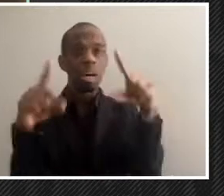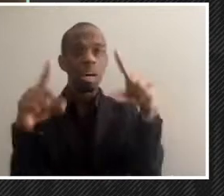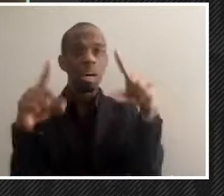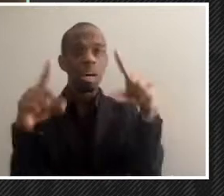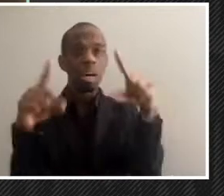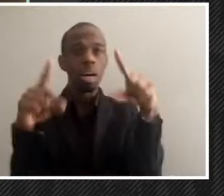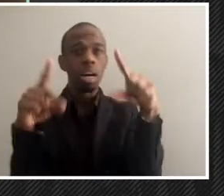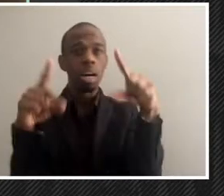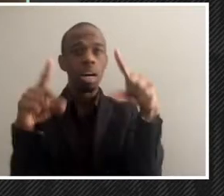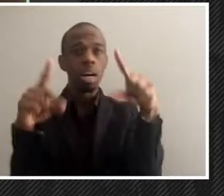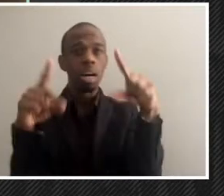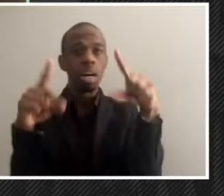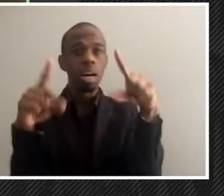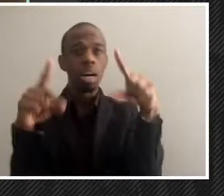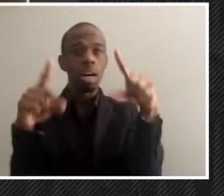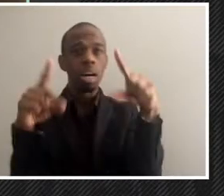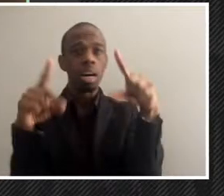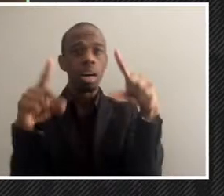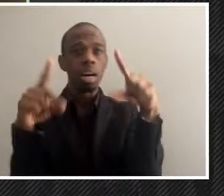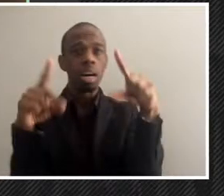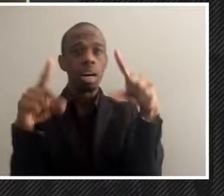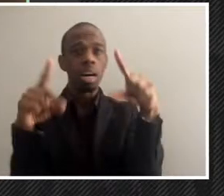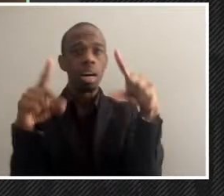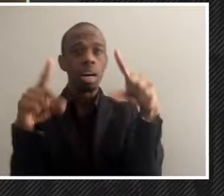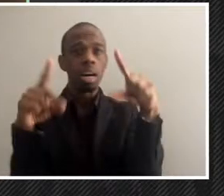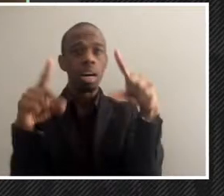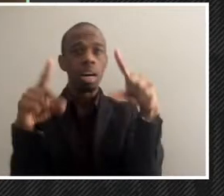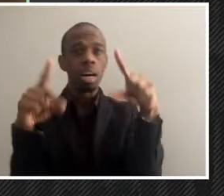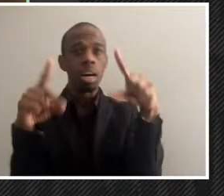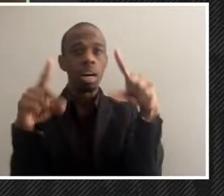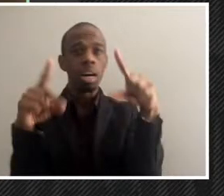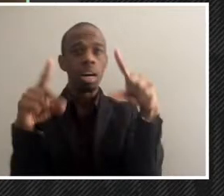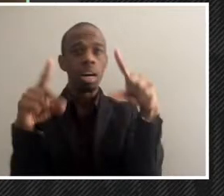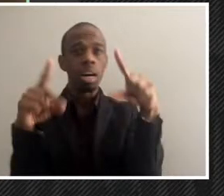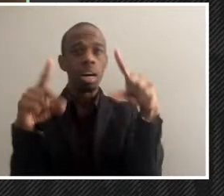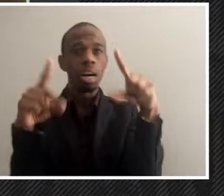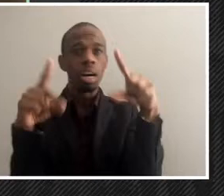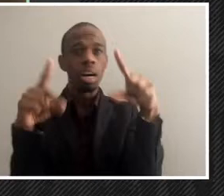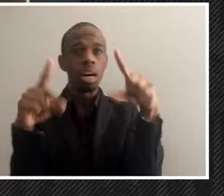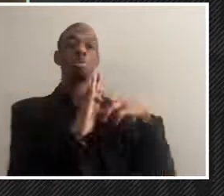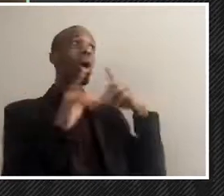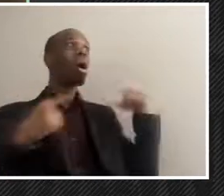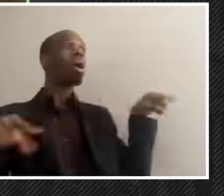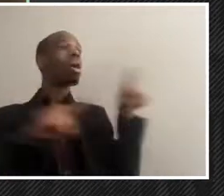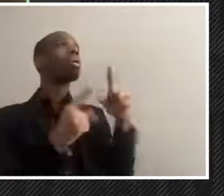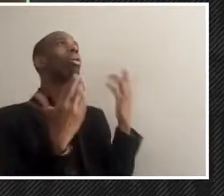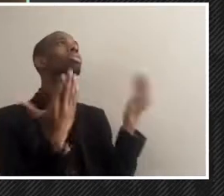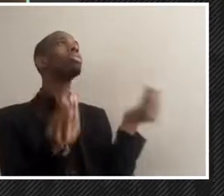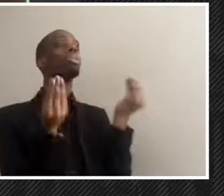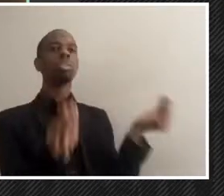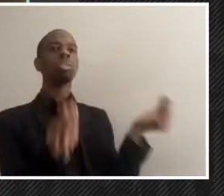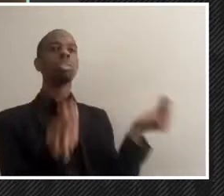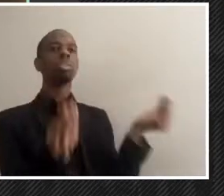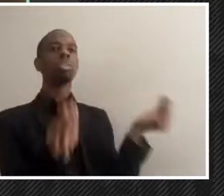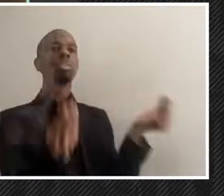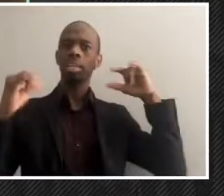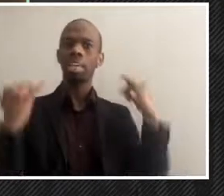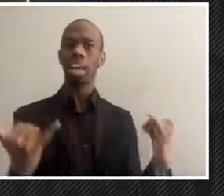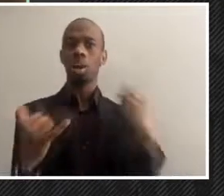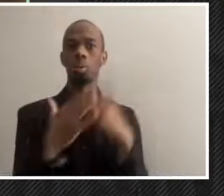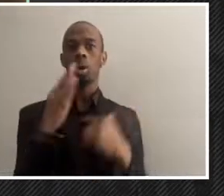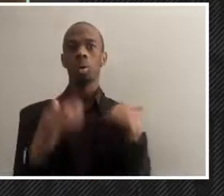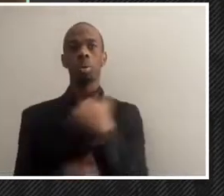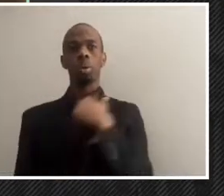leadership. But unfortunately, we're dealing with an archaic style leadership that thinks, well, Texas has the ninth largest economy in the world. Texas is the